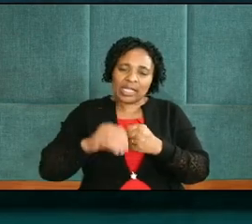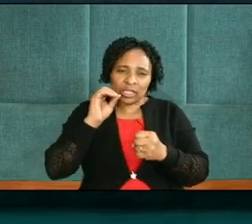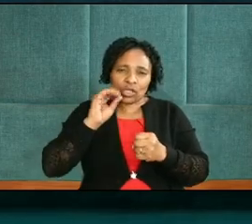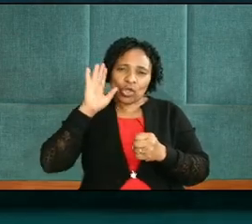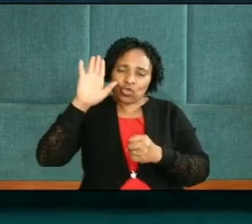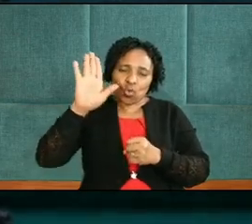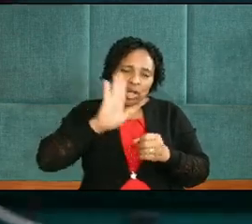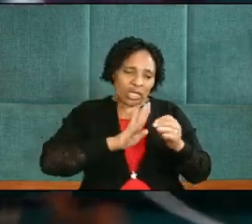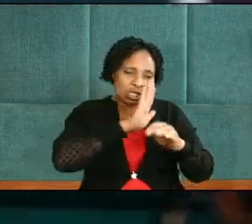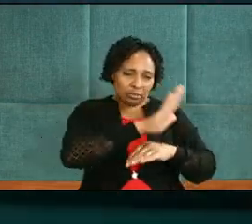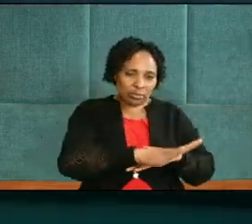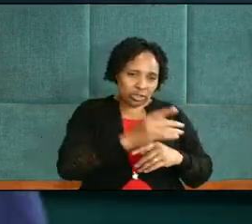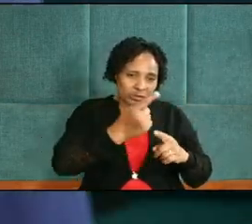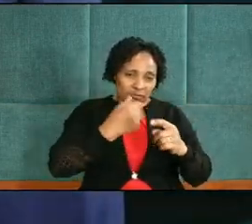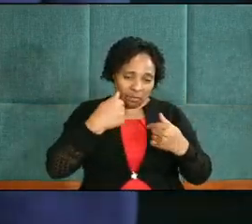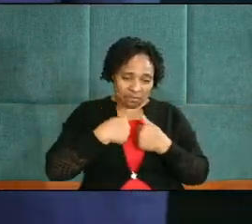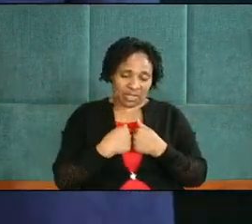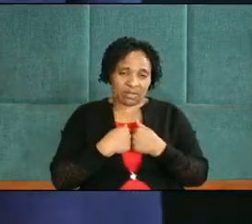me.